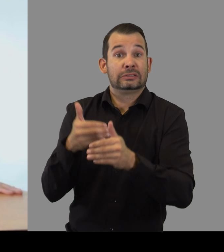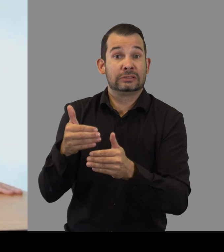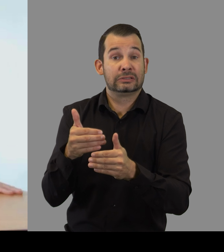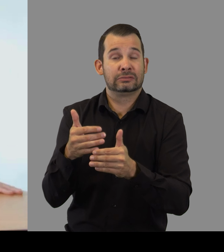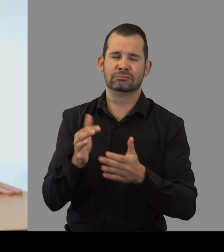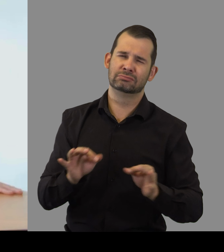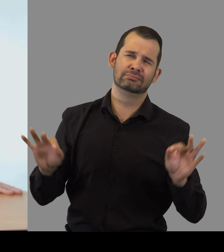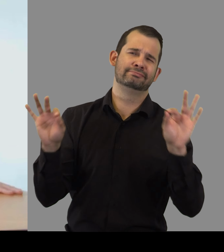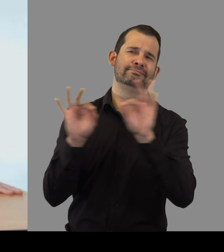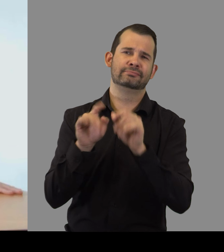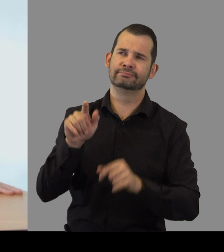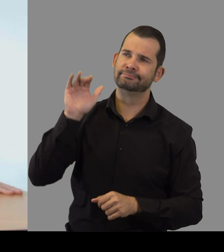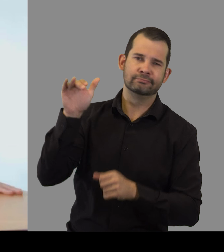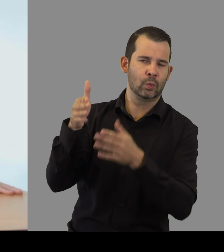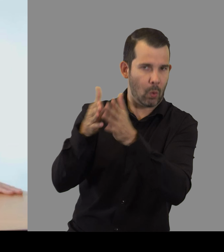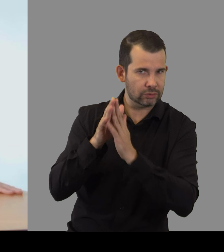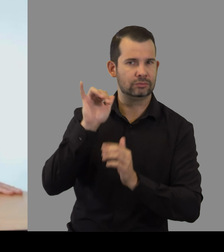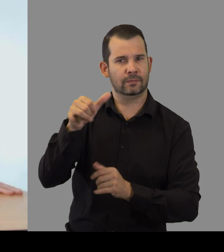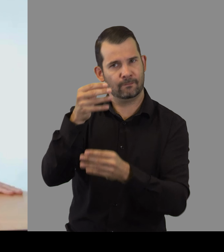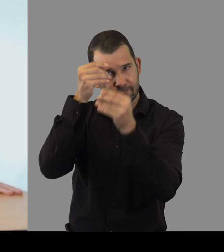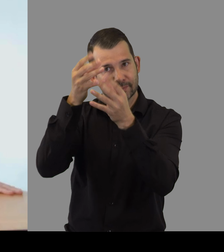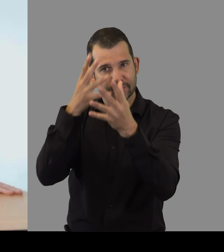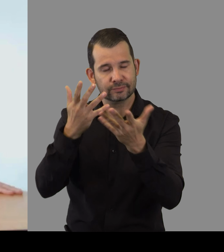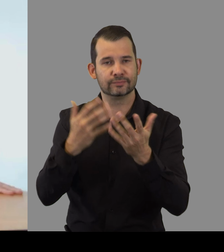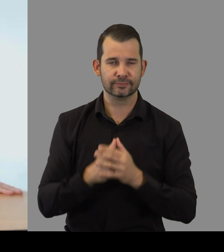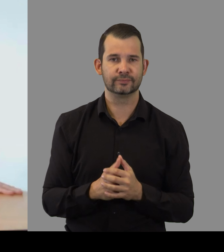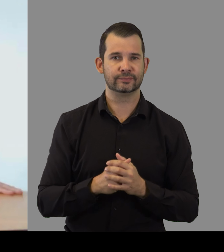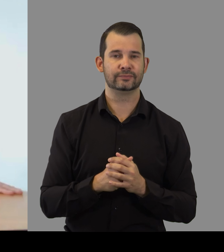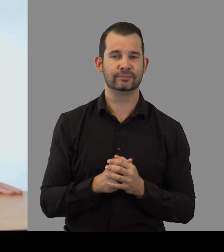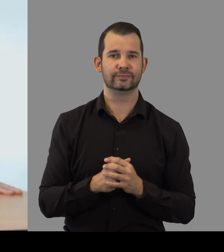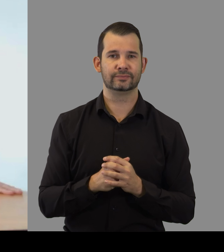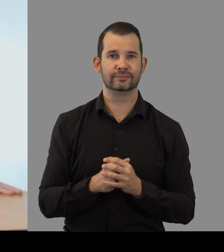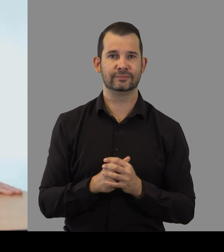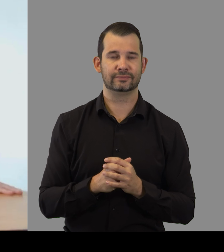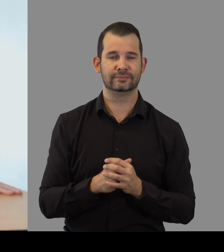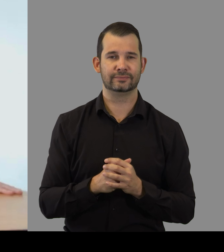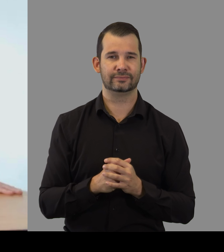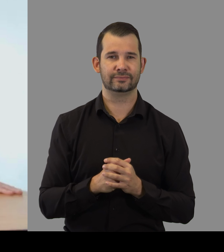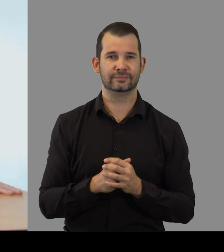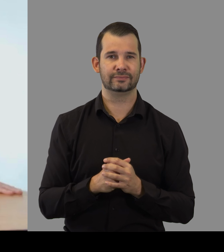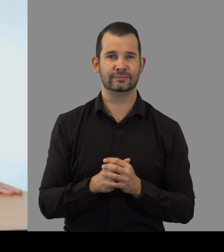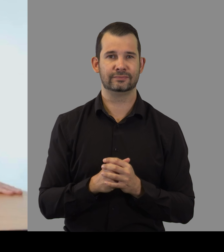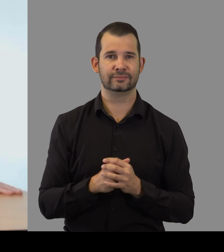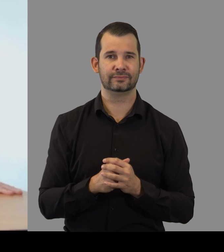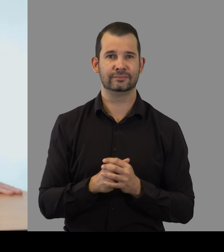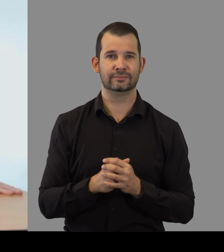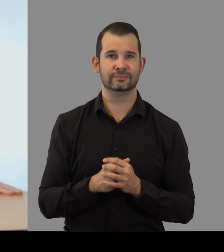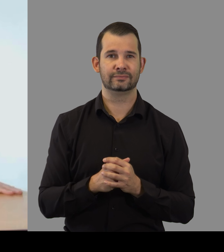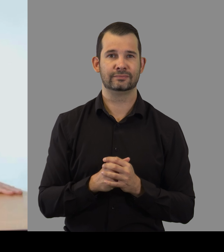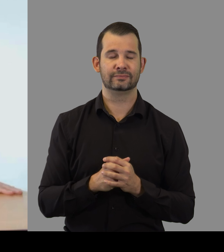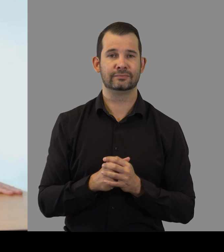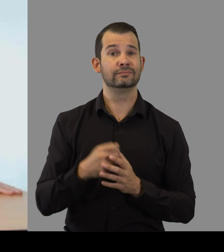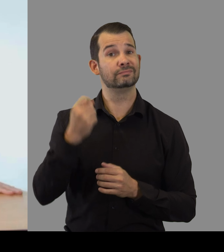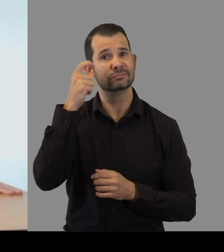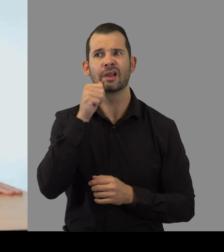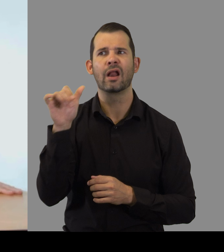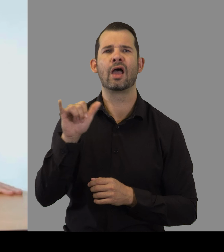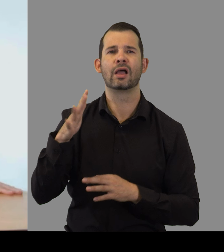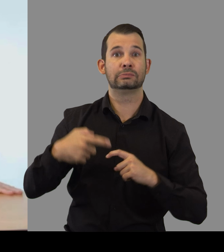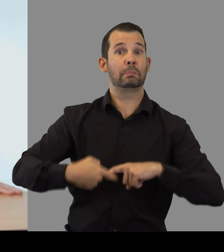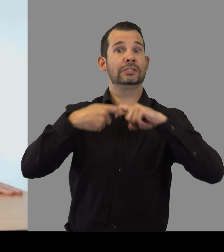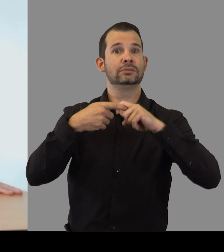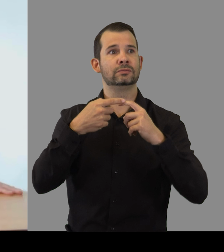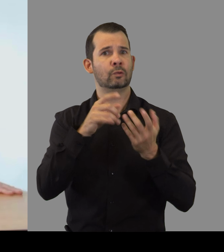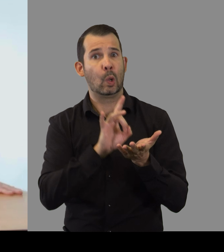appeal process, it's important that you request for this information. Unlike suspensions or